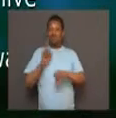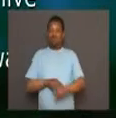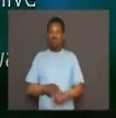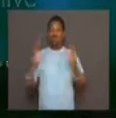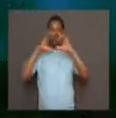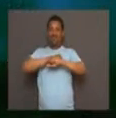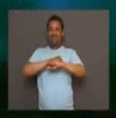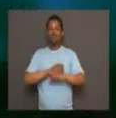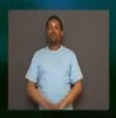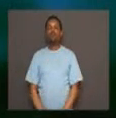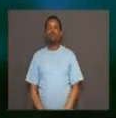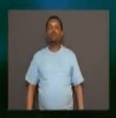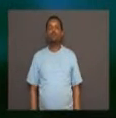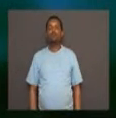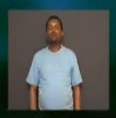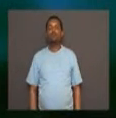Time's up.